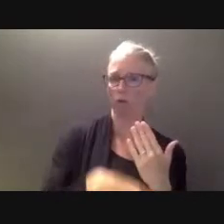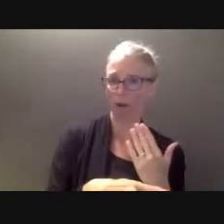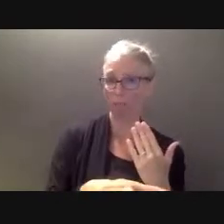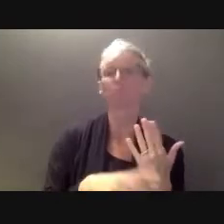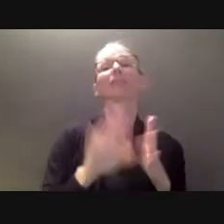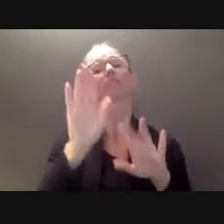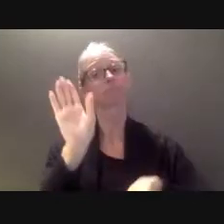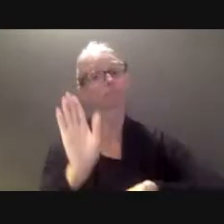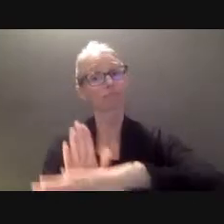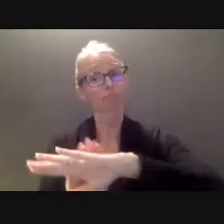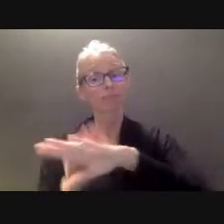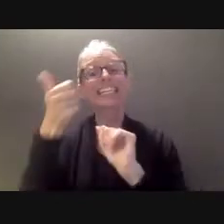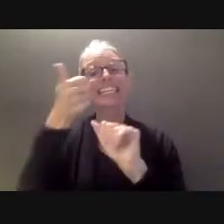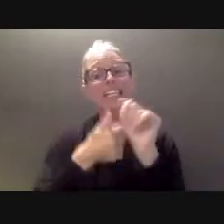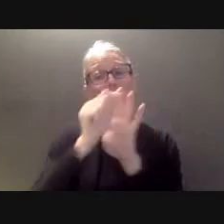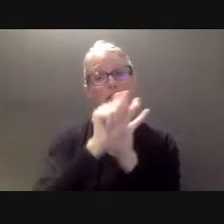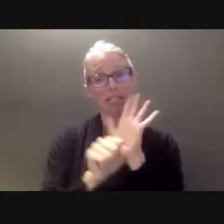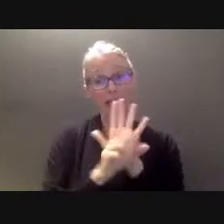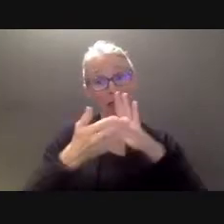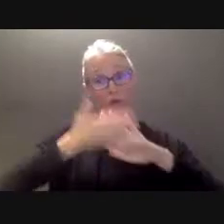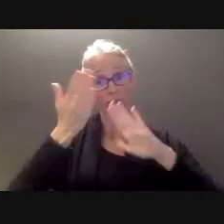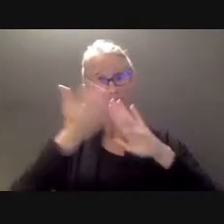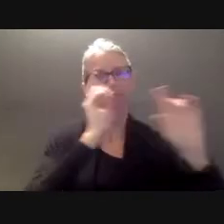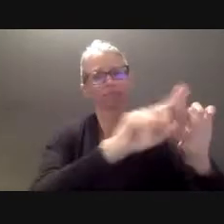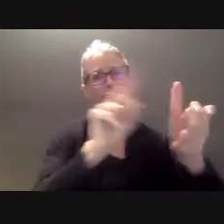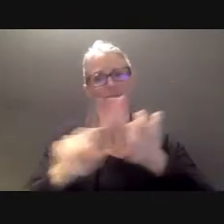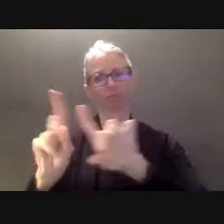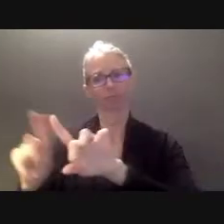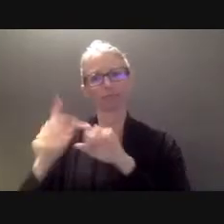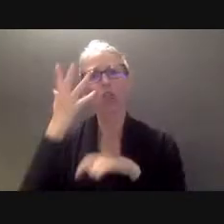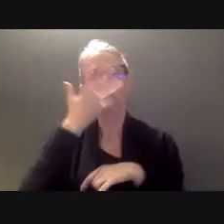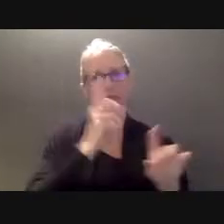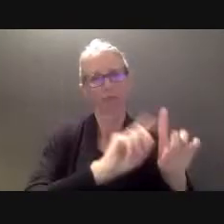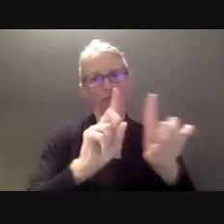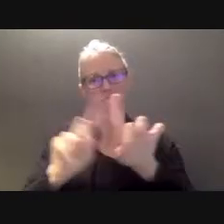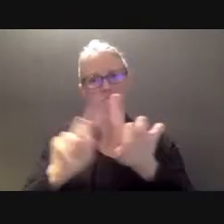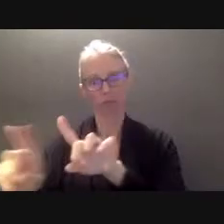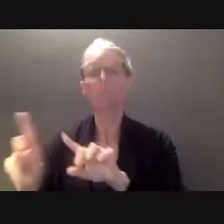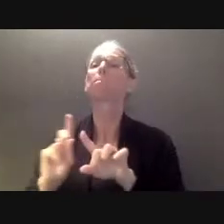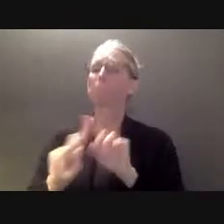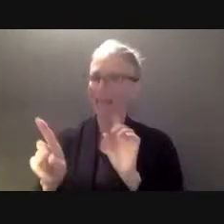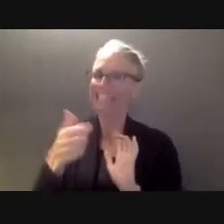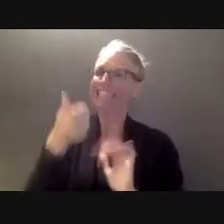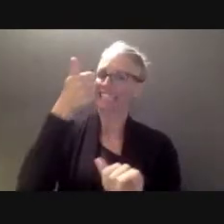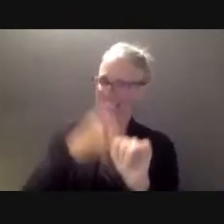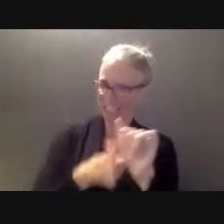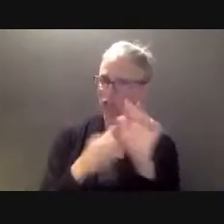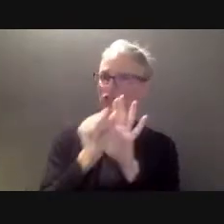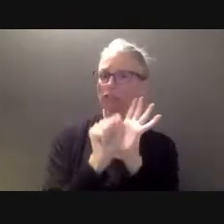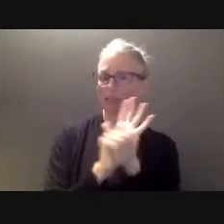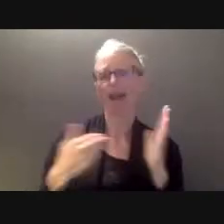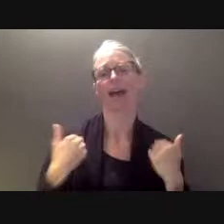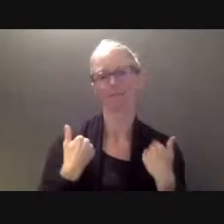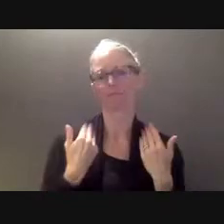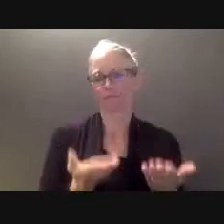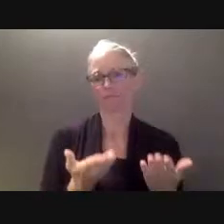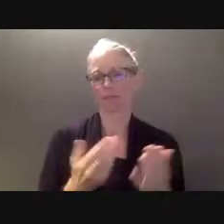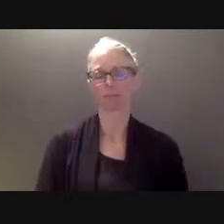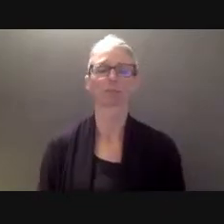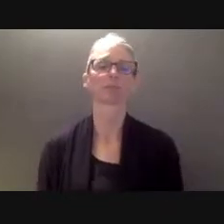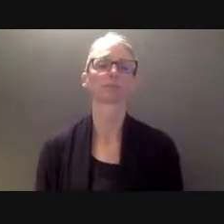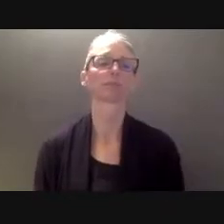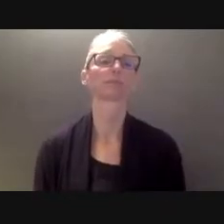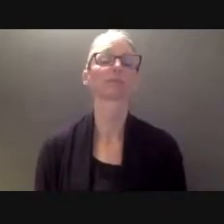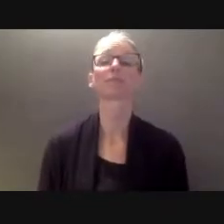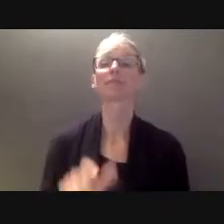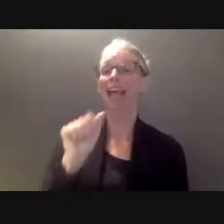and different ways that it's available in each state, but each state has one. That's fantastic. So I think we do